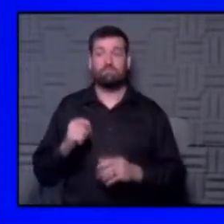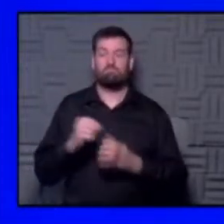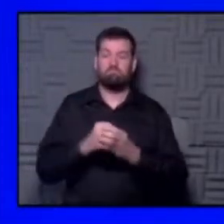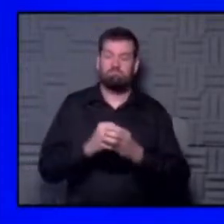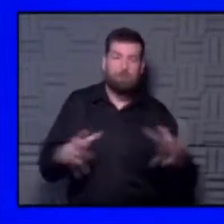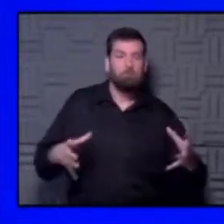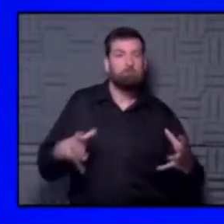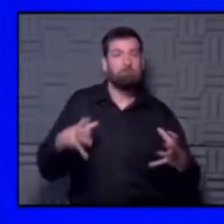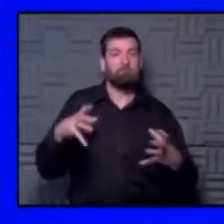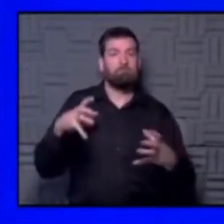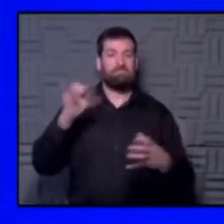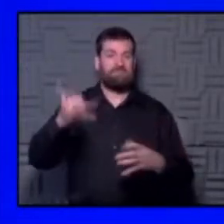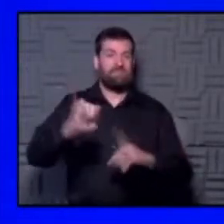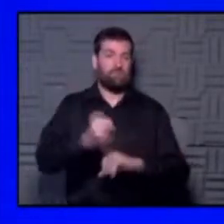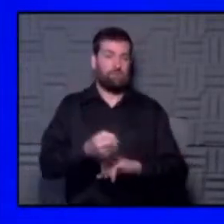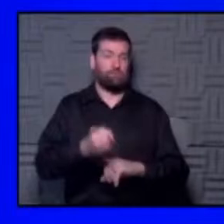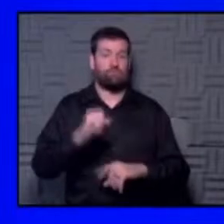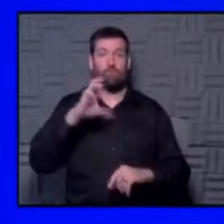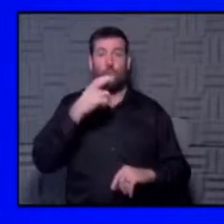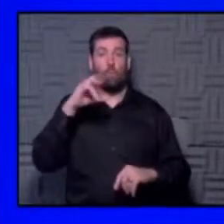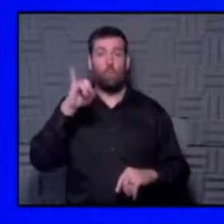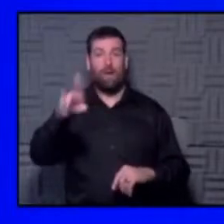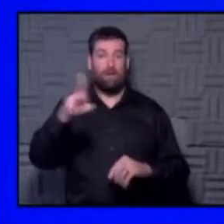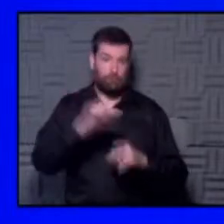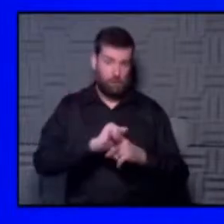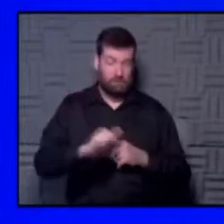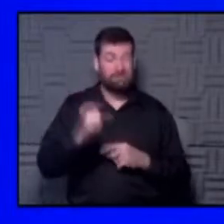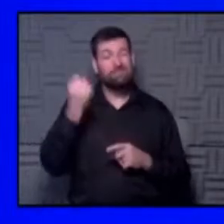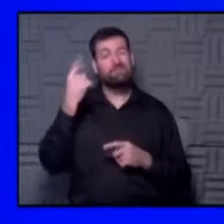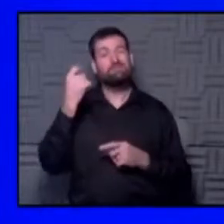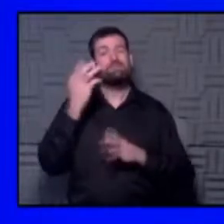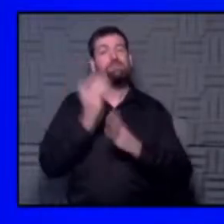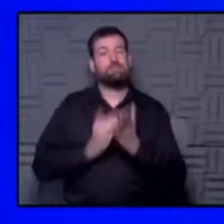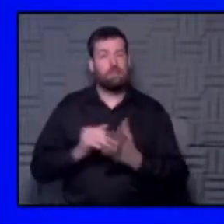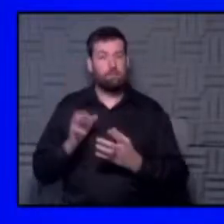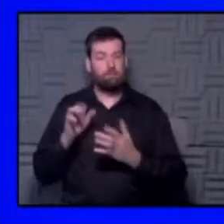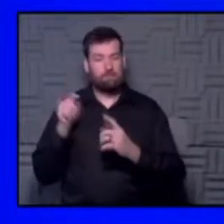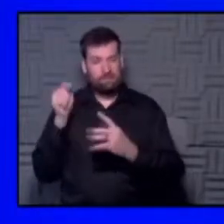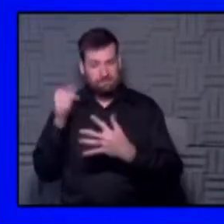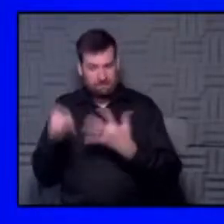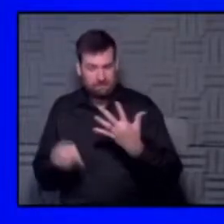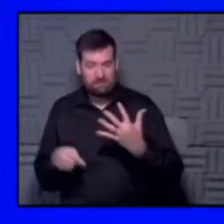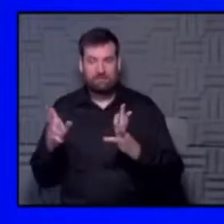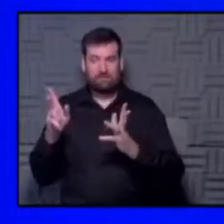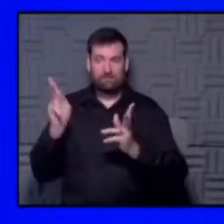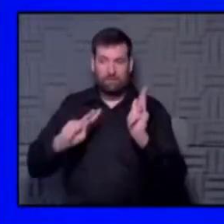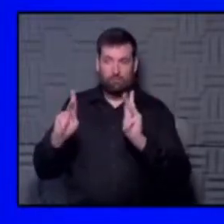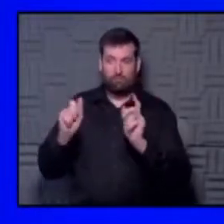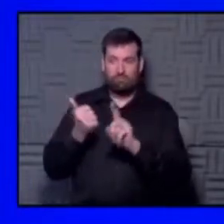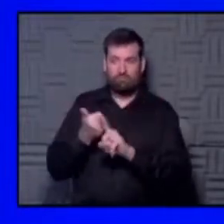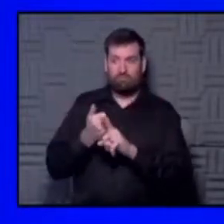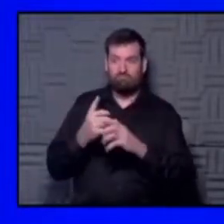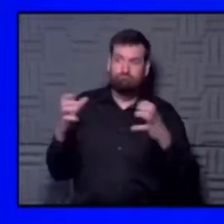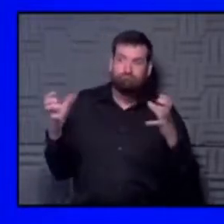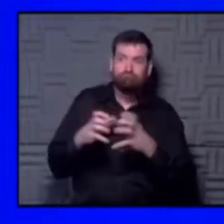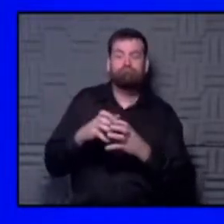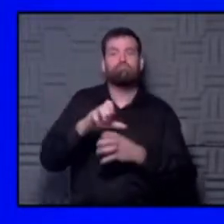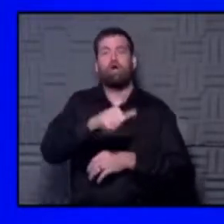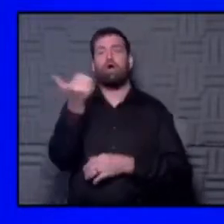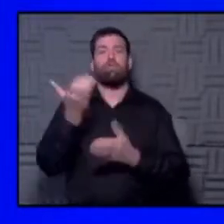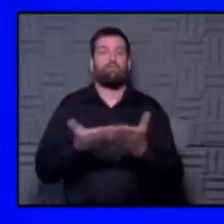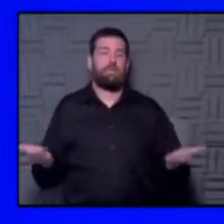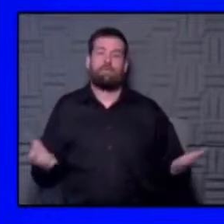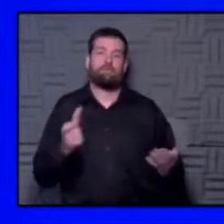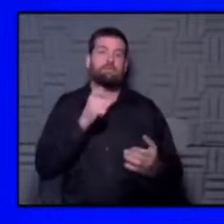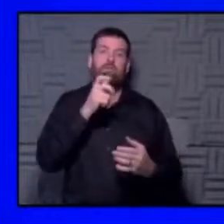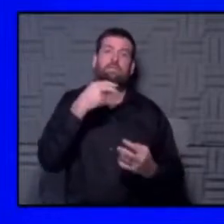outbreak in that situation of choir practice. Now, there were also some caveats there. Were those people actually together doing other things, not